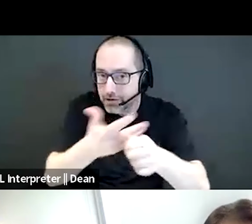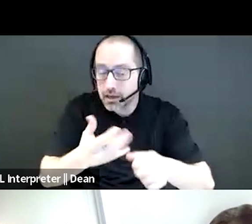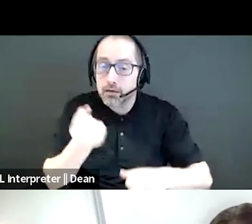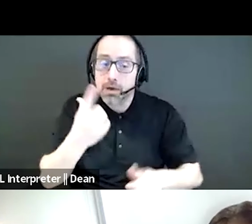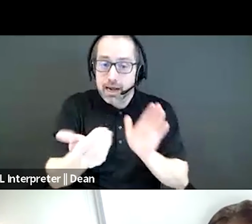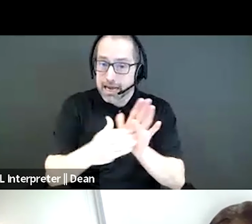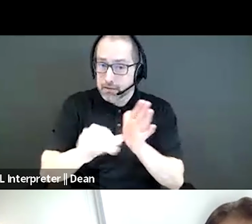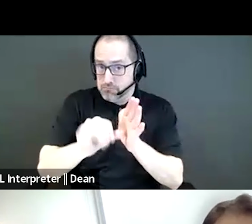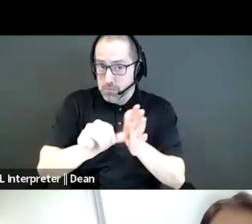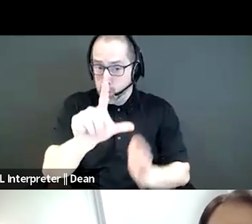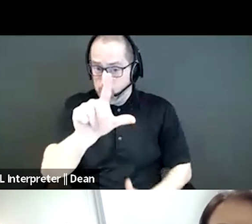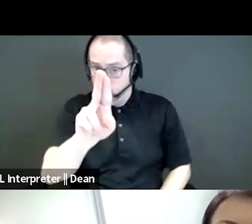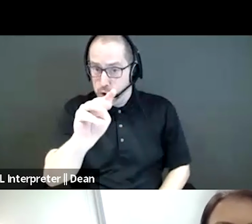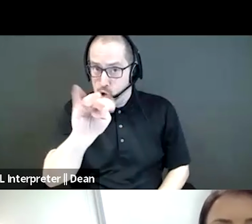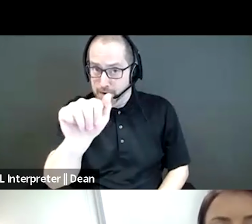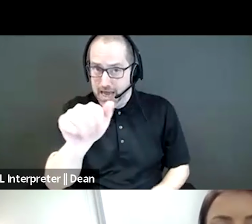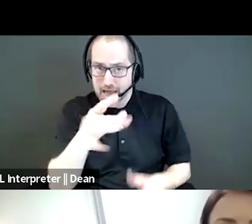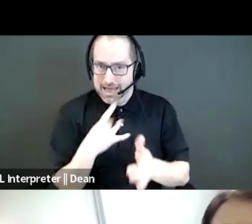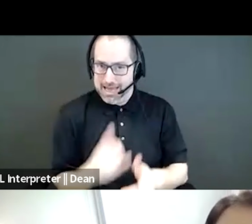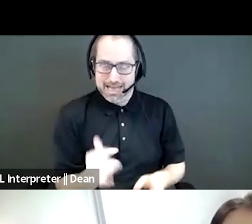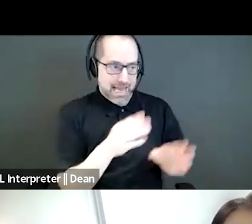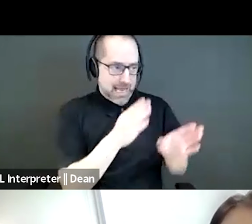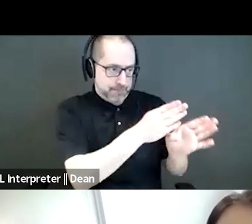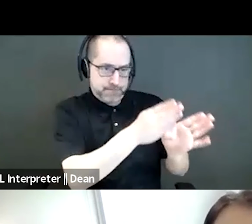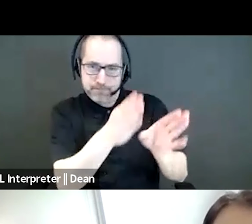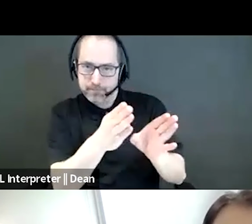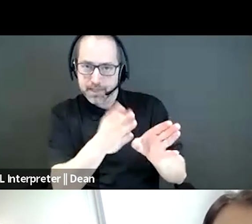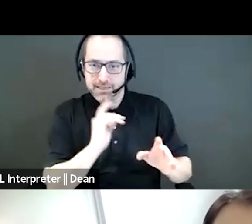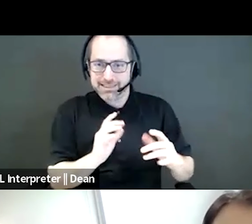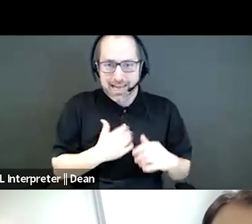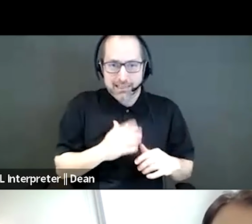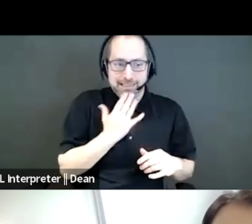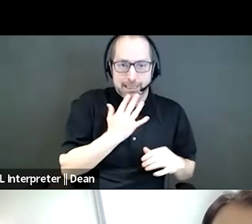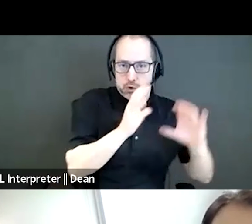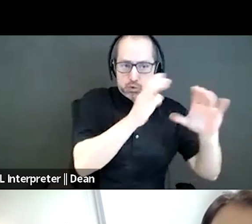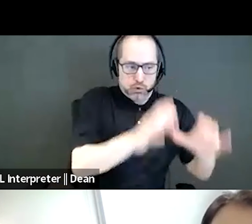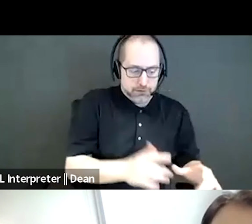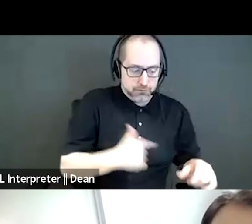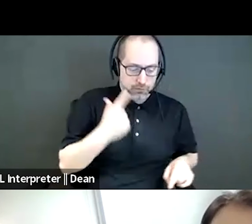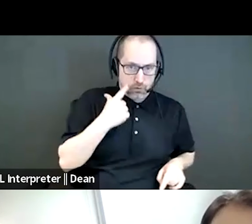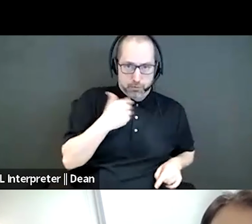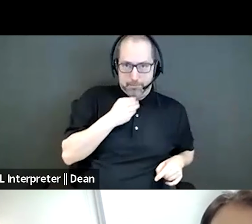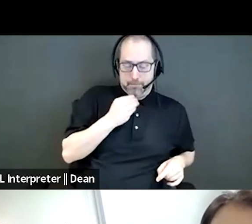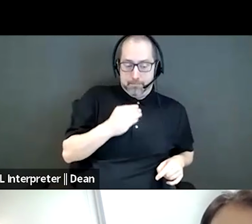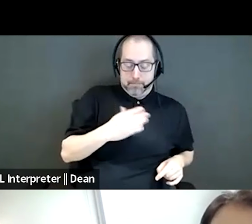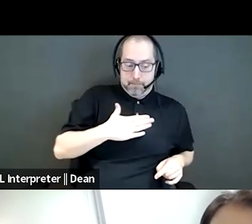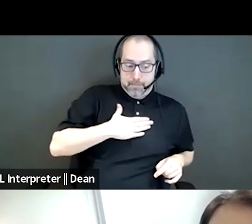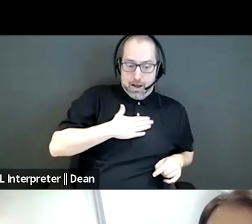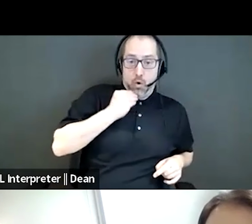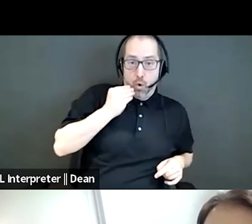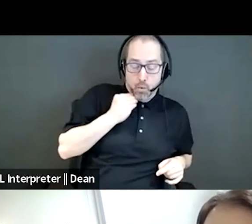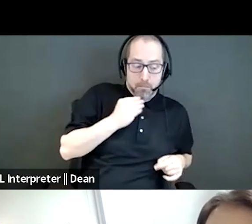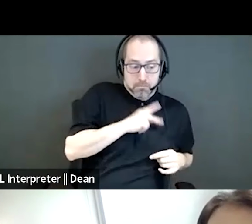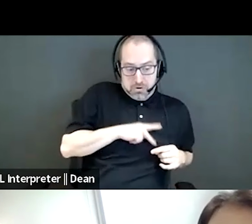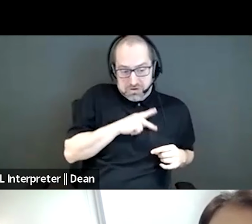personas across, like what's your everyday underlying, what's your one at work, and so on. So, I think that works a little bit better. It's one of the reasons why